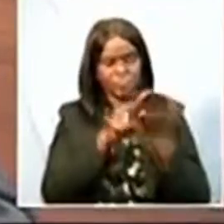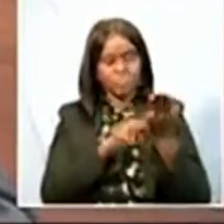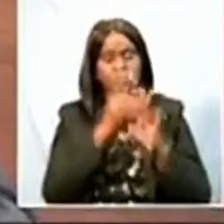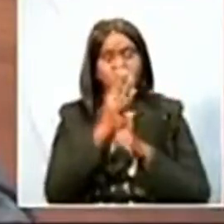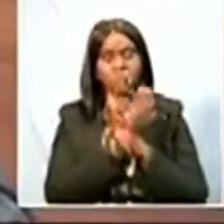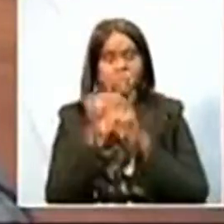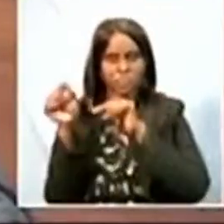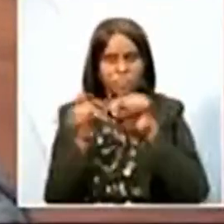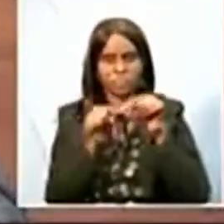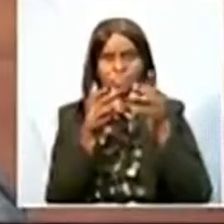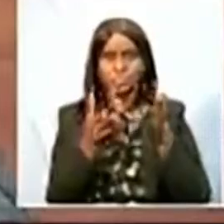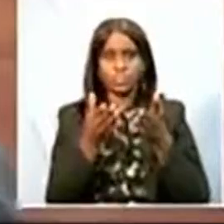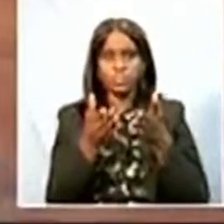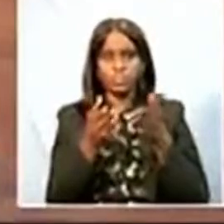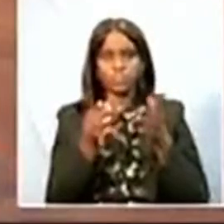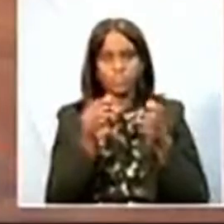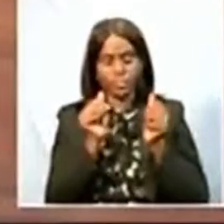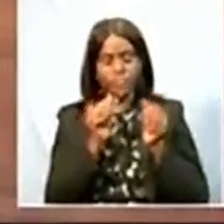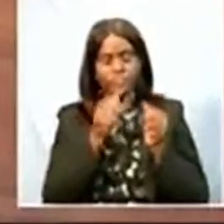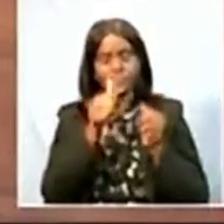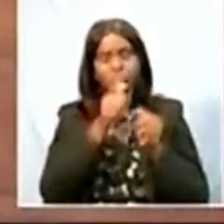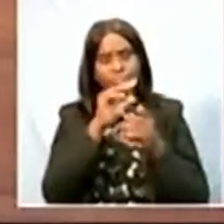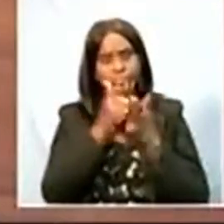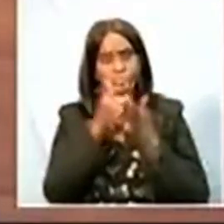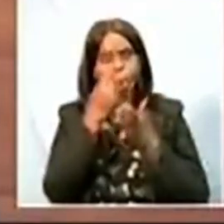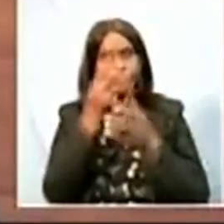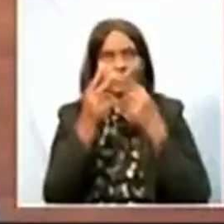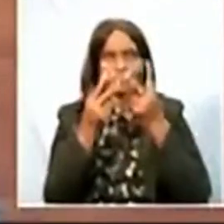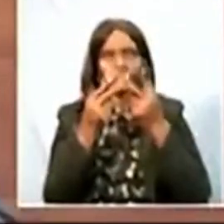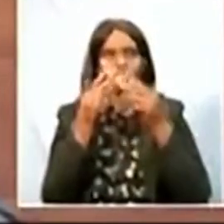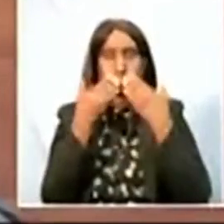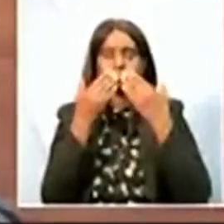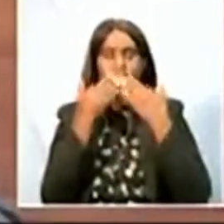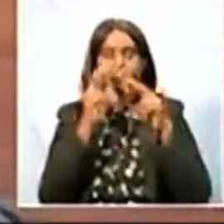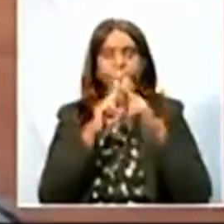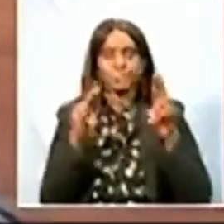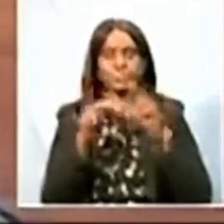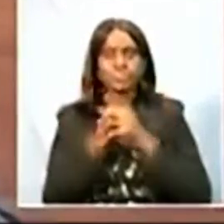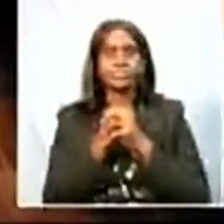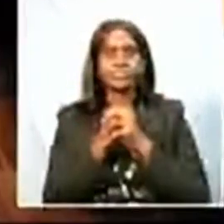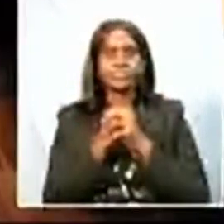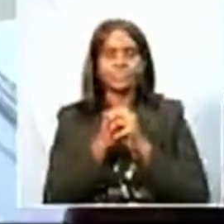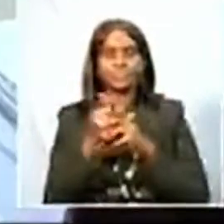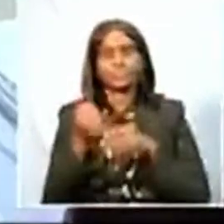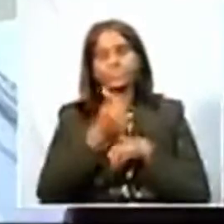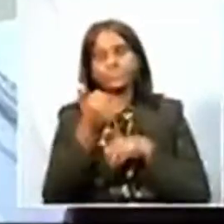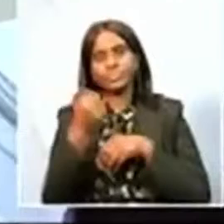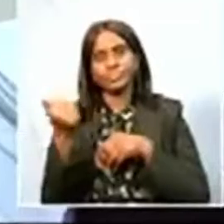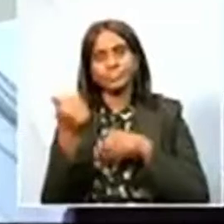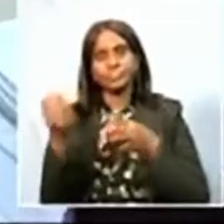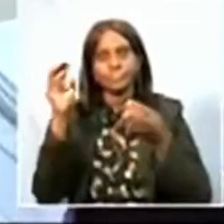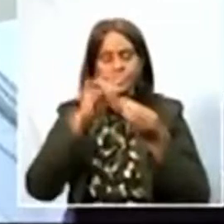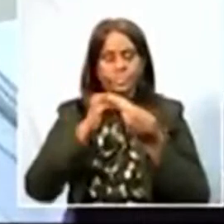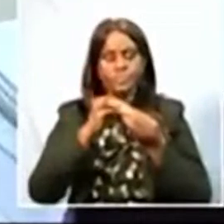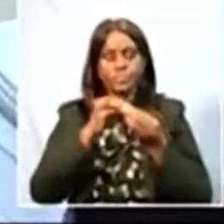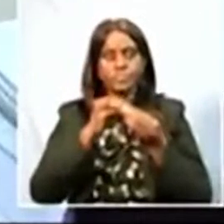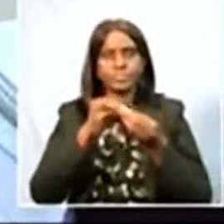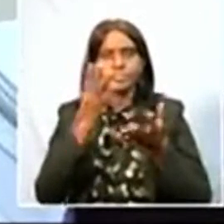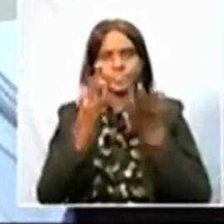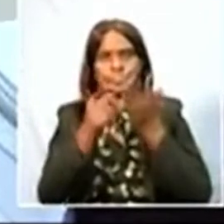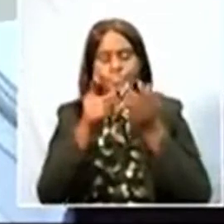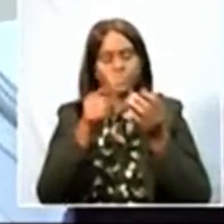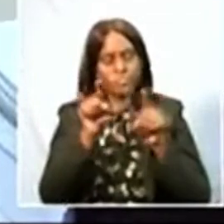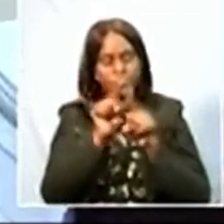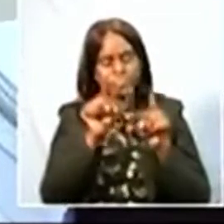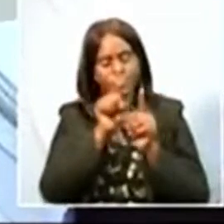coming in. They saw these things. Thank you, Chairperson. Another bonus, whether you went